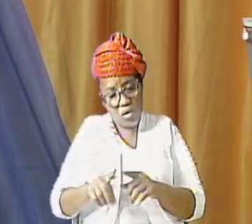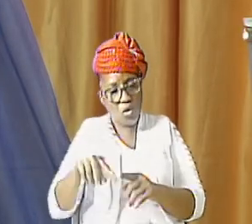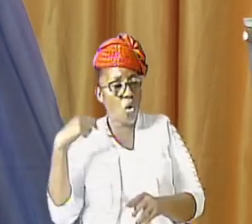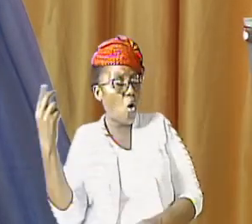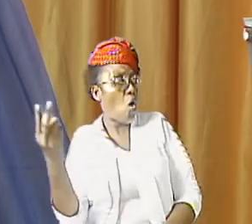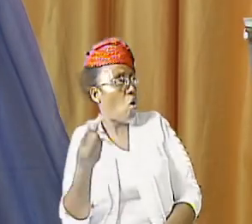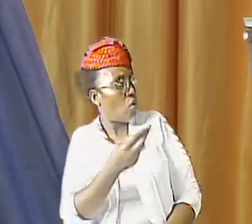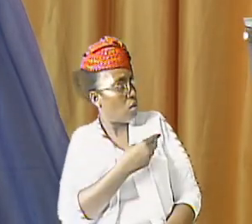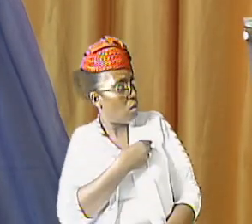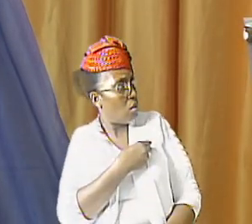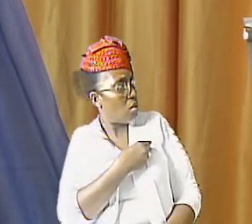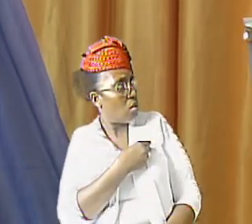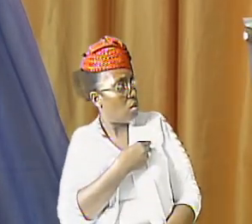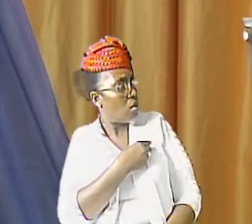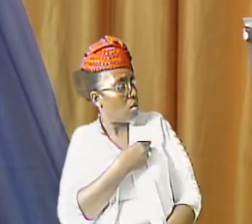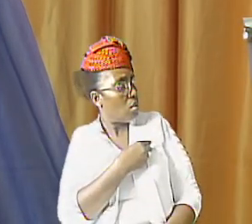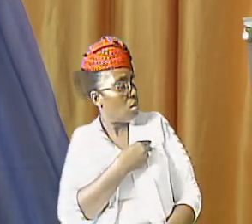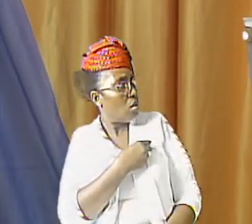to us.